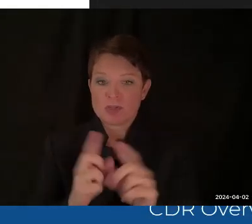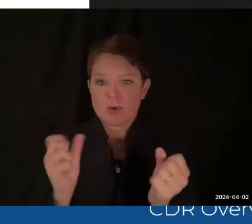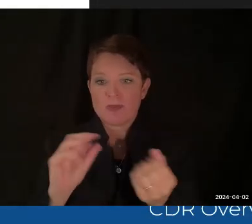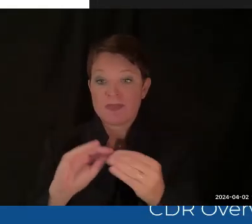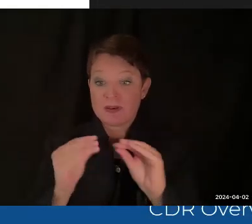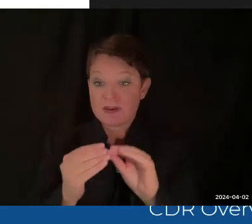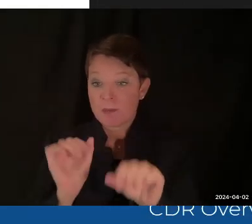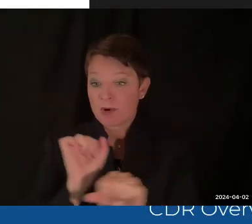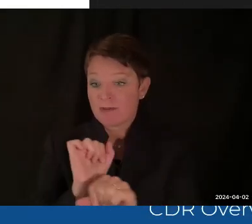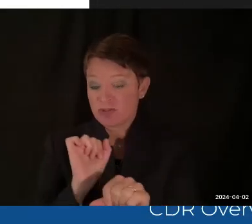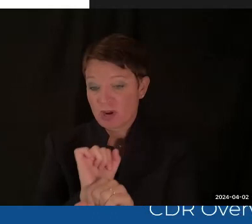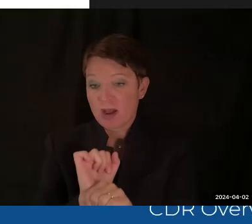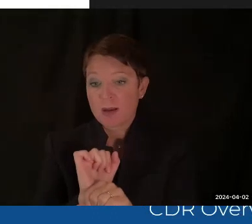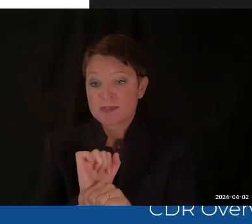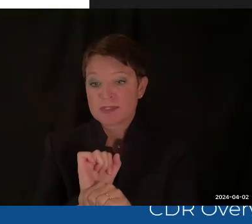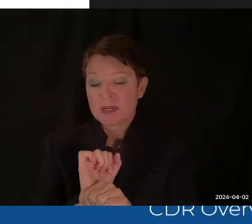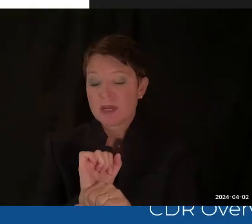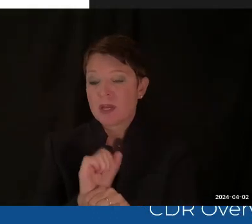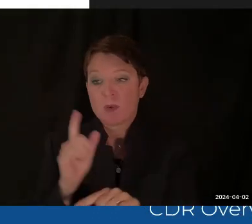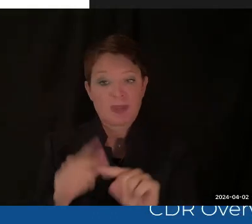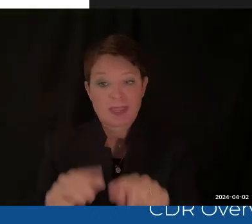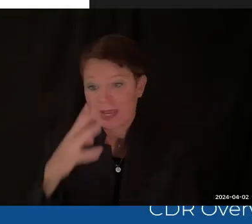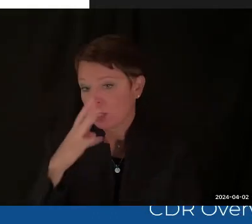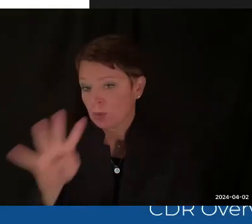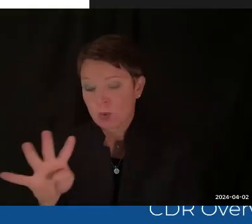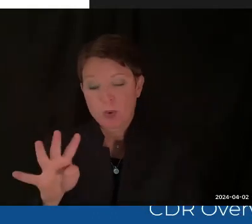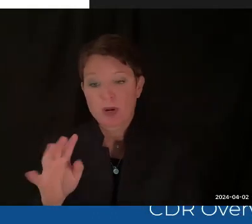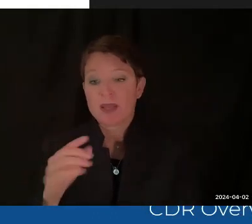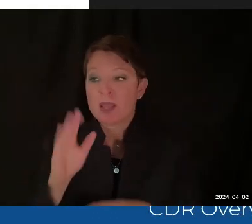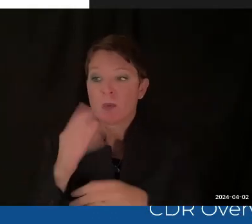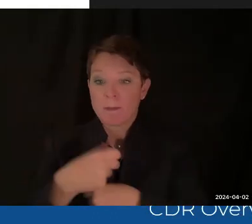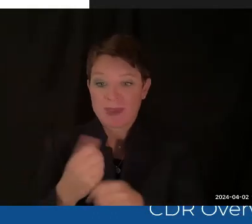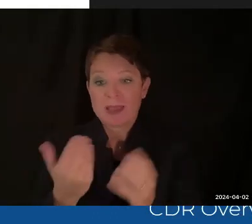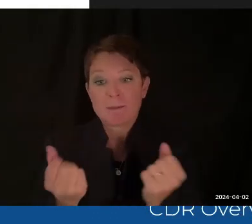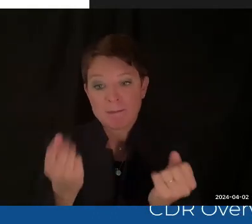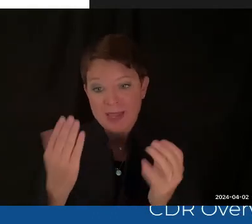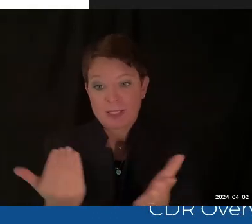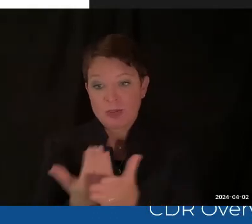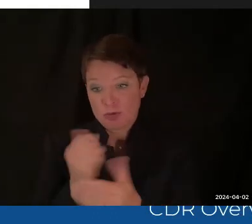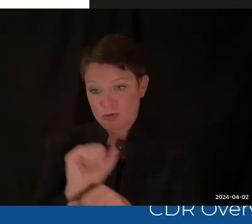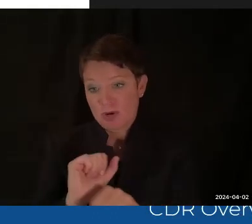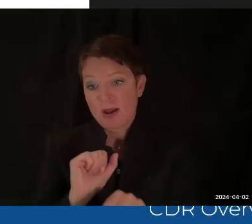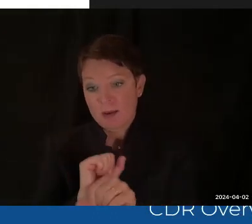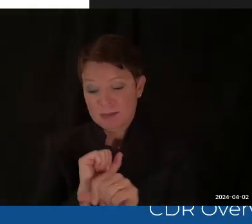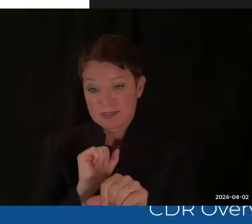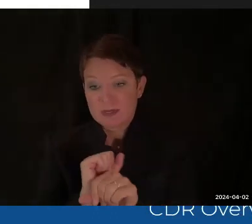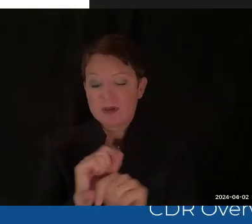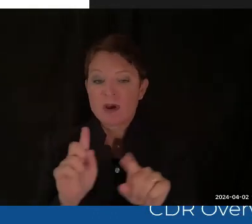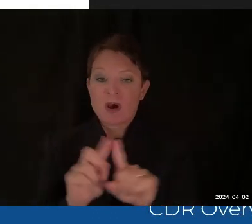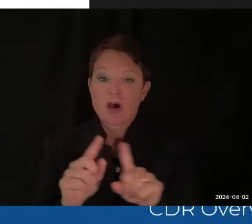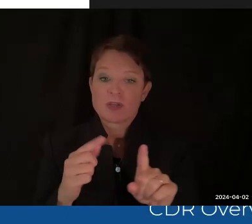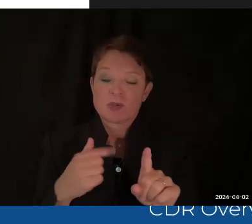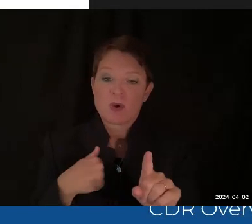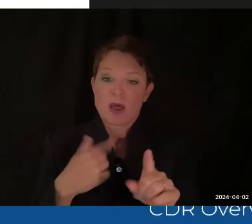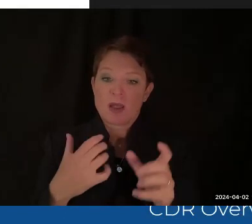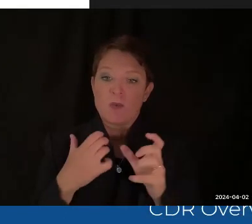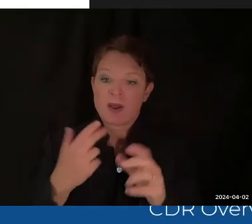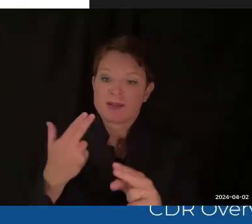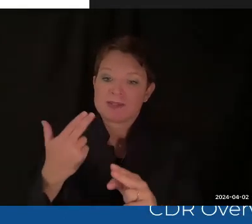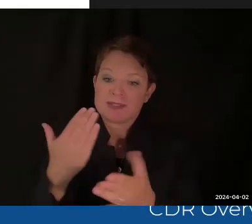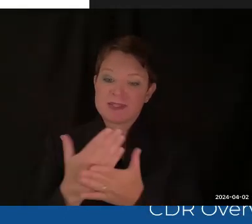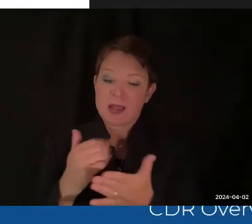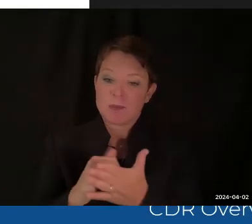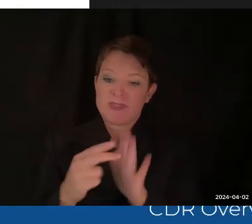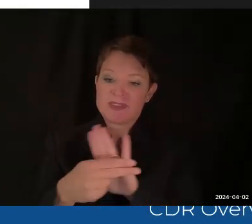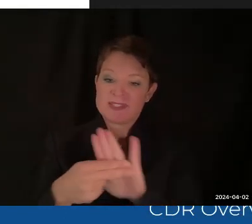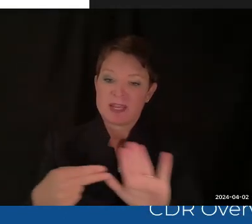that will be created can't be overlooked. And one thing to touch on is I'd really like to stop with the stereotype that sports